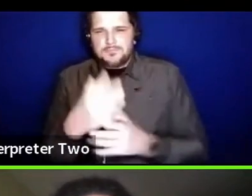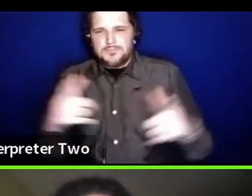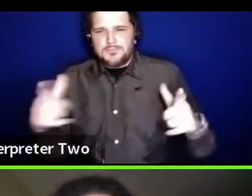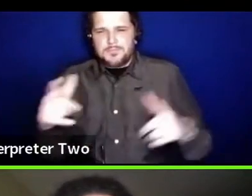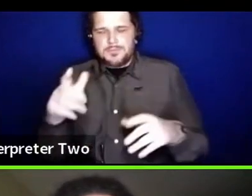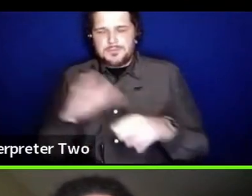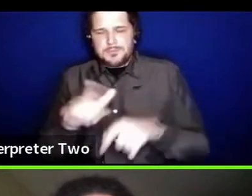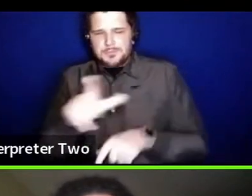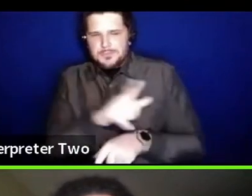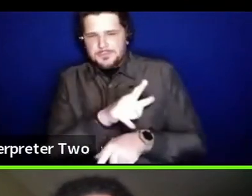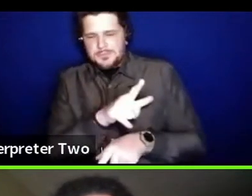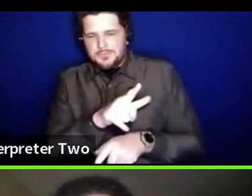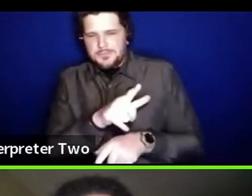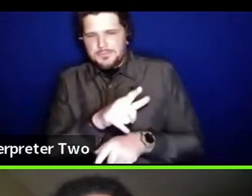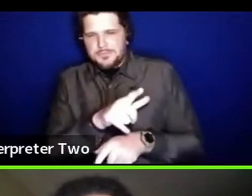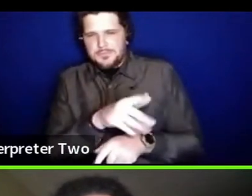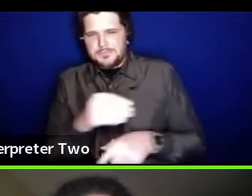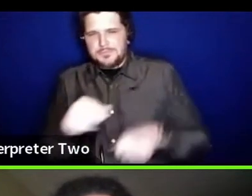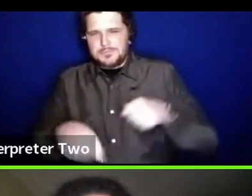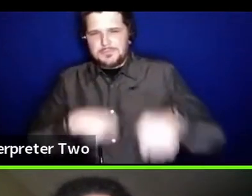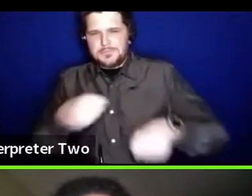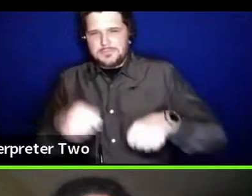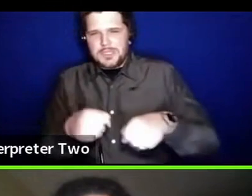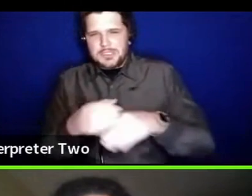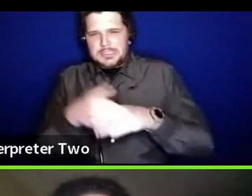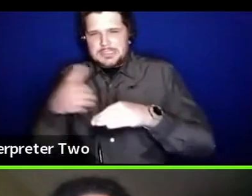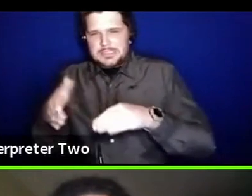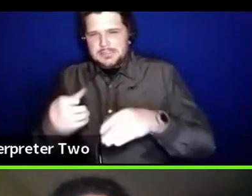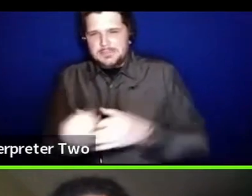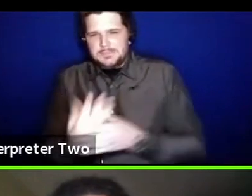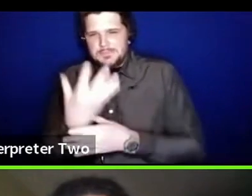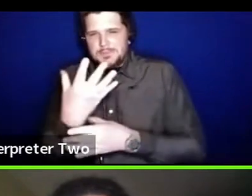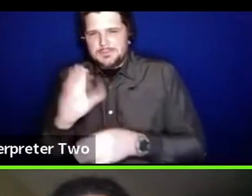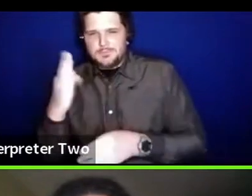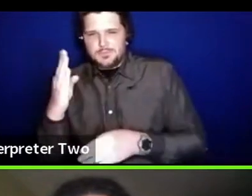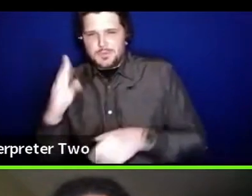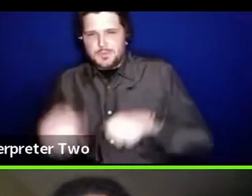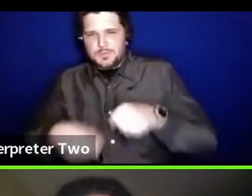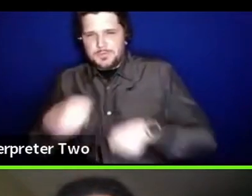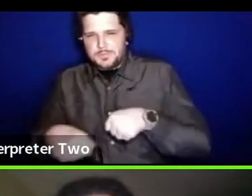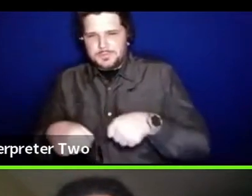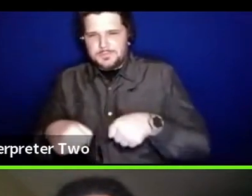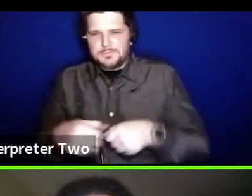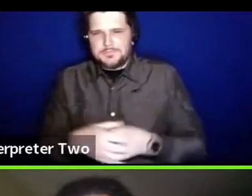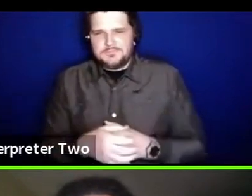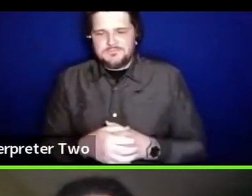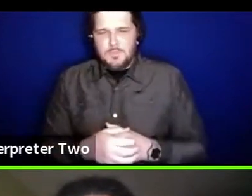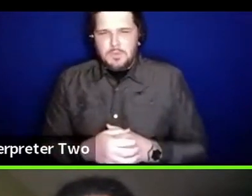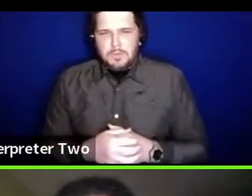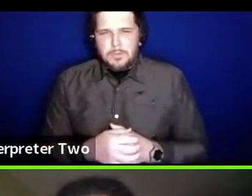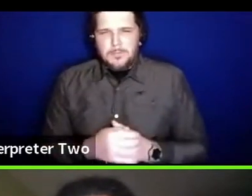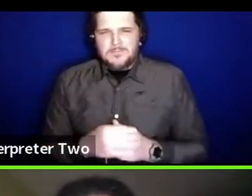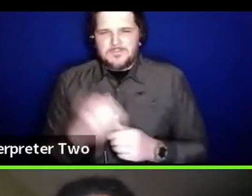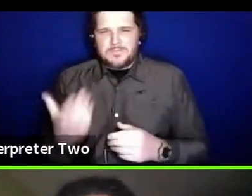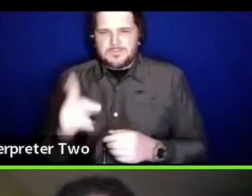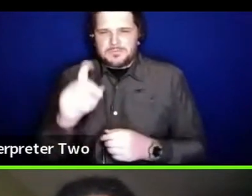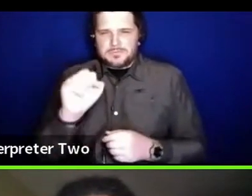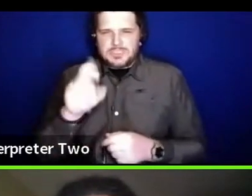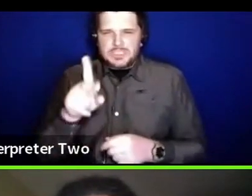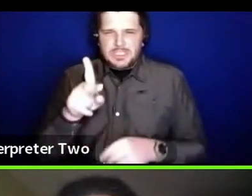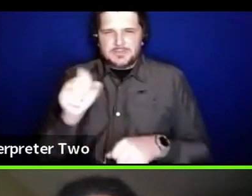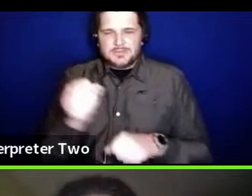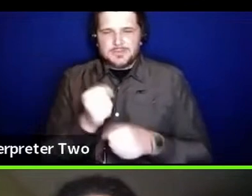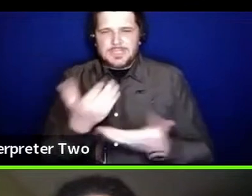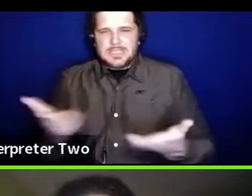left, and a bike beside it that is blue. And then there's a desk with some stuff on